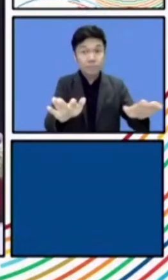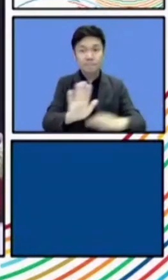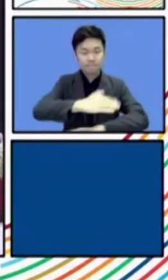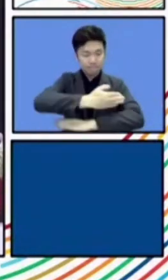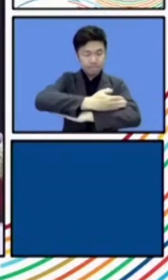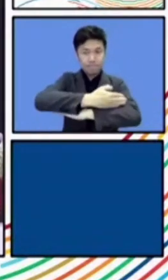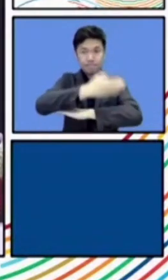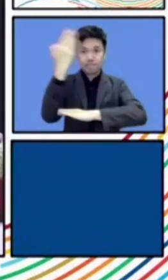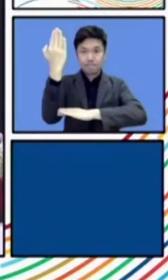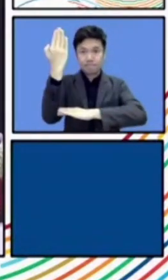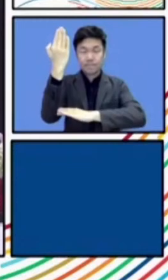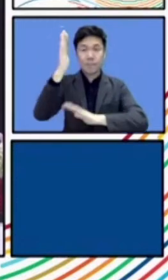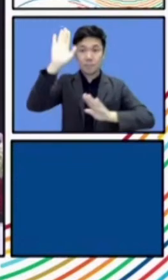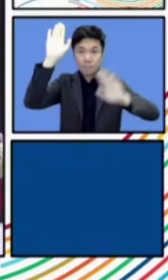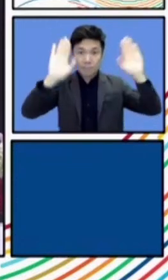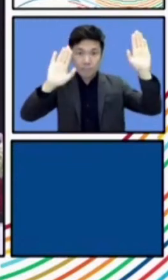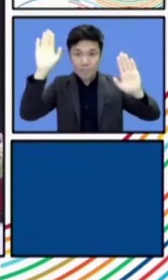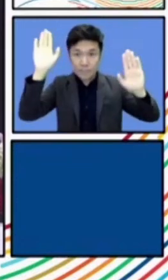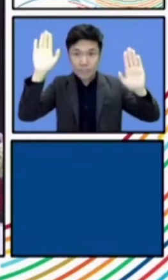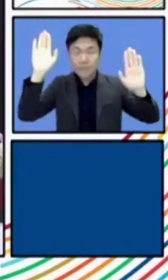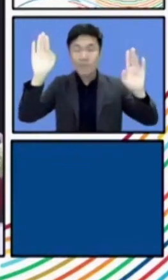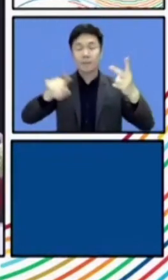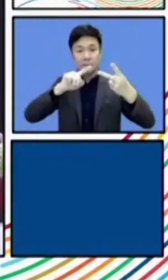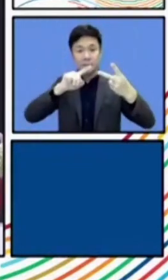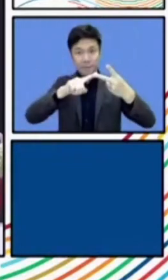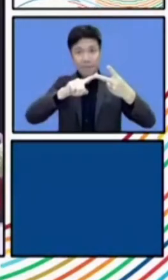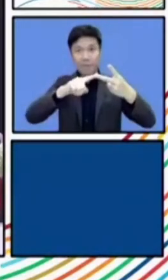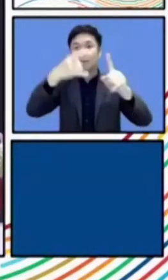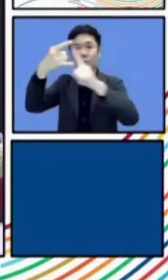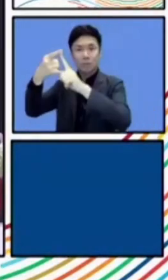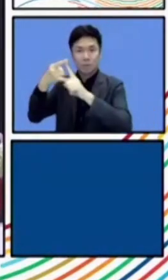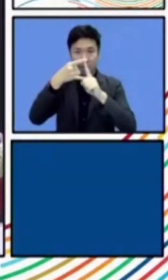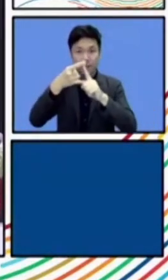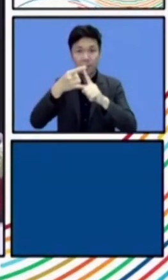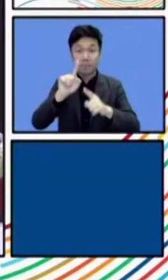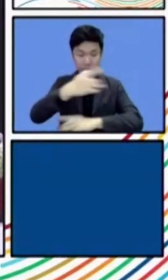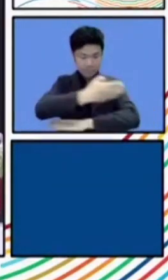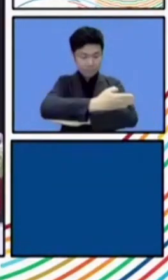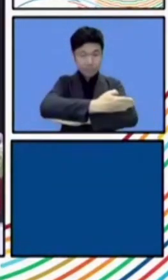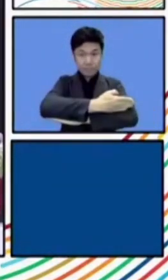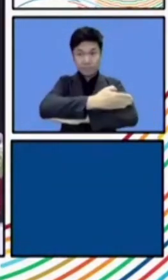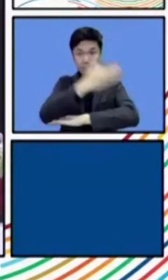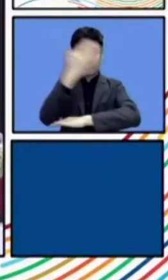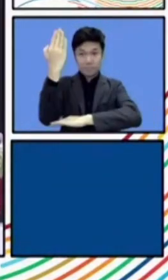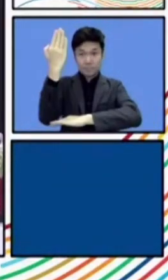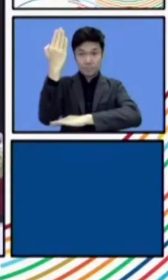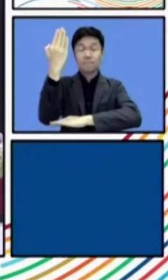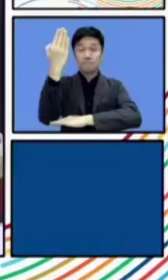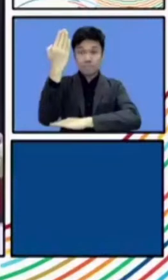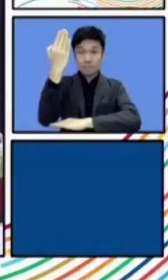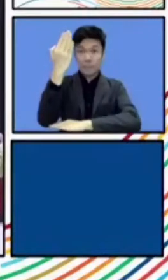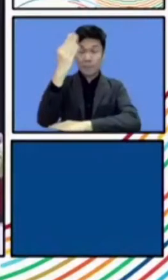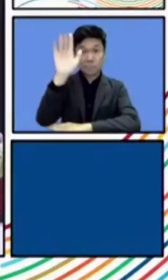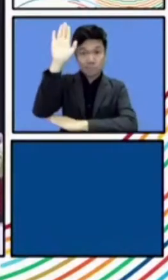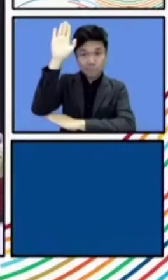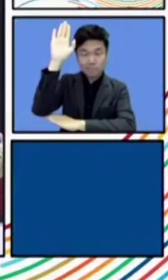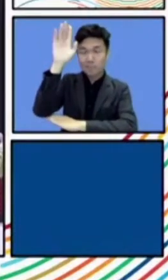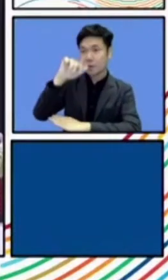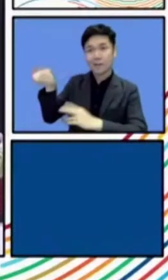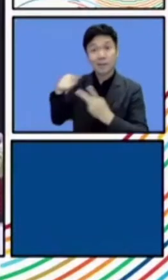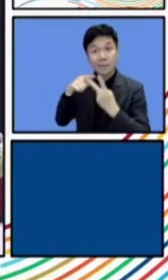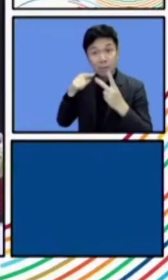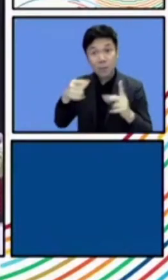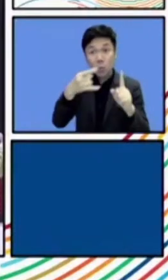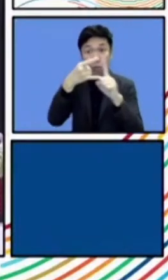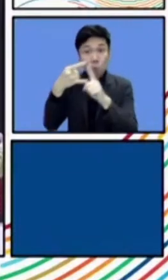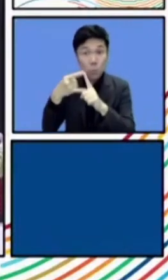please put up your name plates if you wish to speak for delegates on Zoom please use the race hand function in Zoom